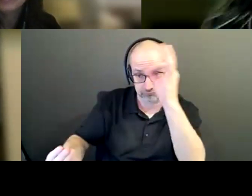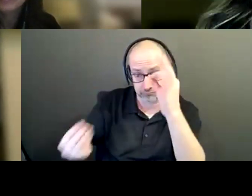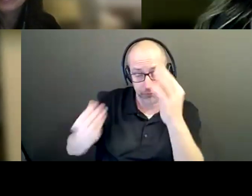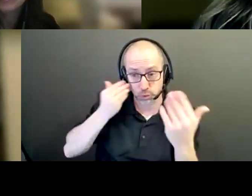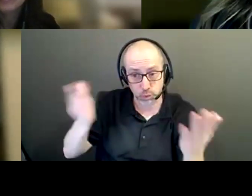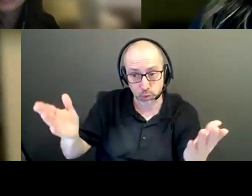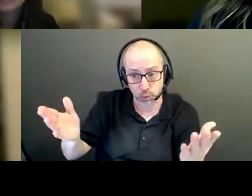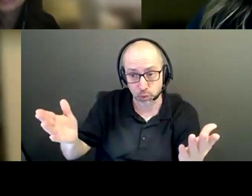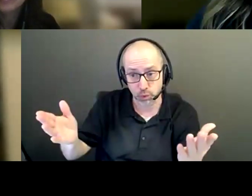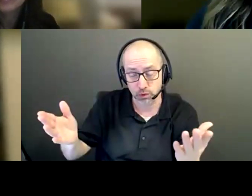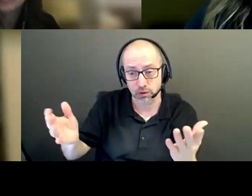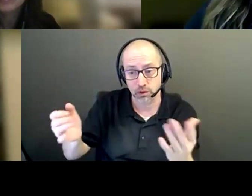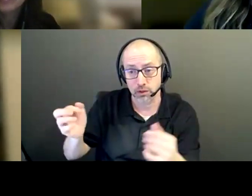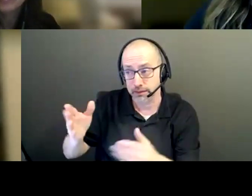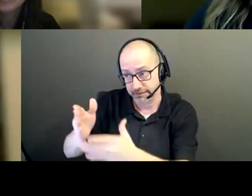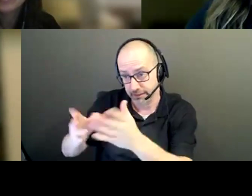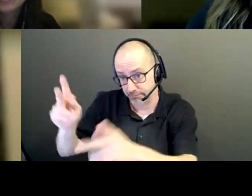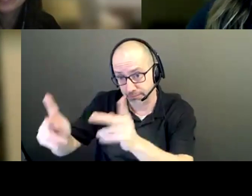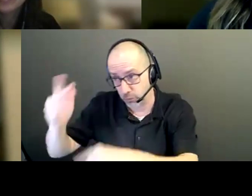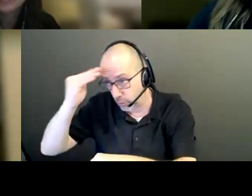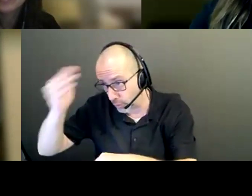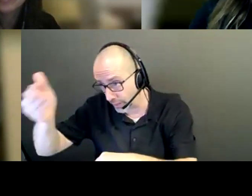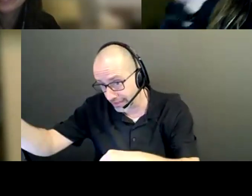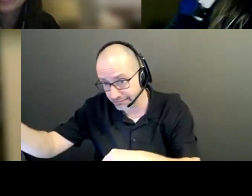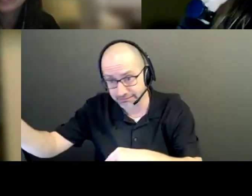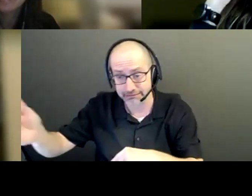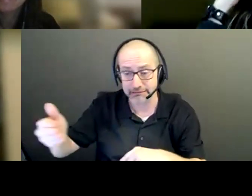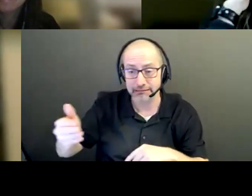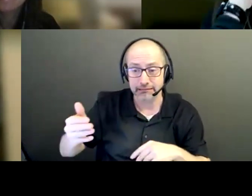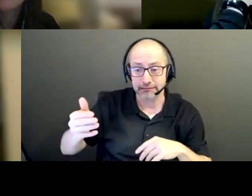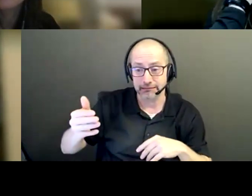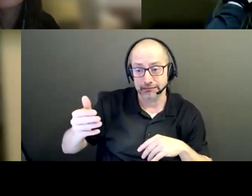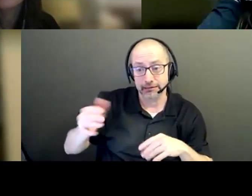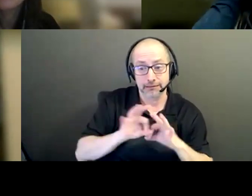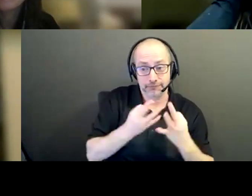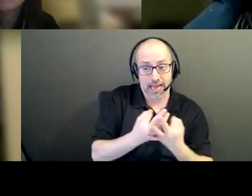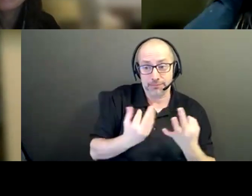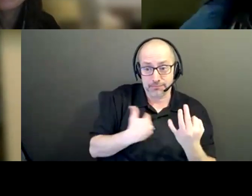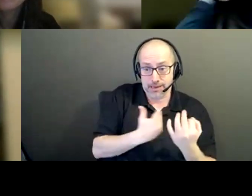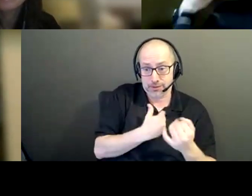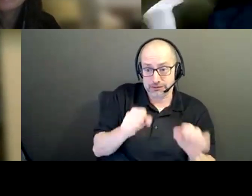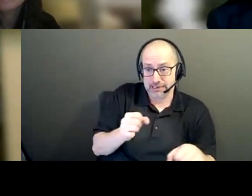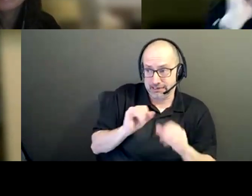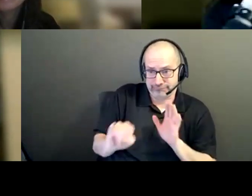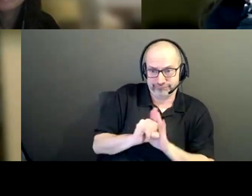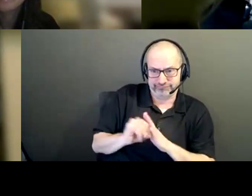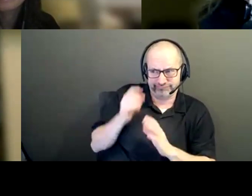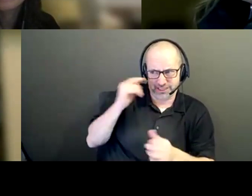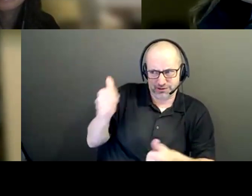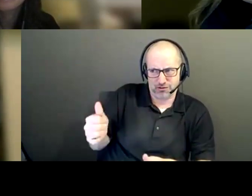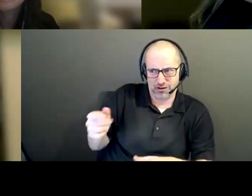and sometimes other people know things that you don't. Other family members can tell you have a hearing loss way before you can